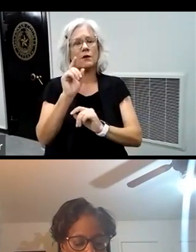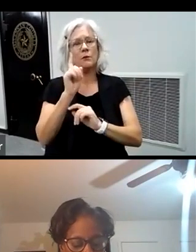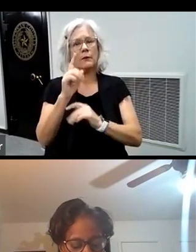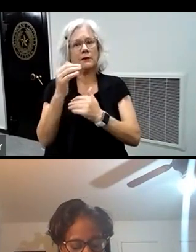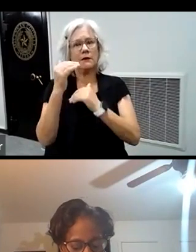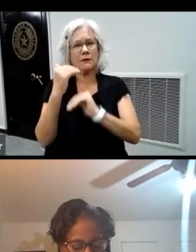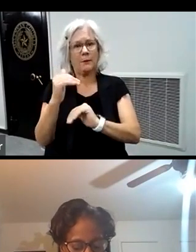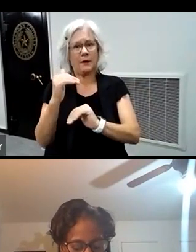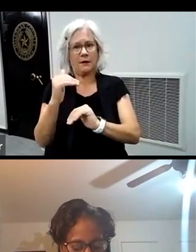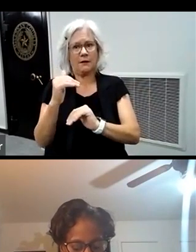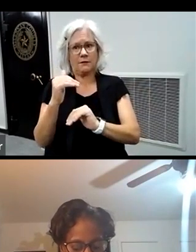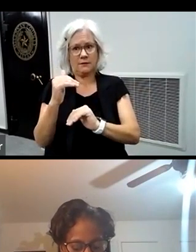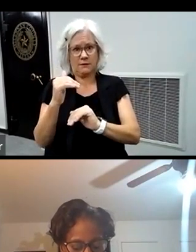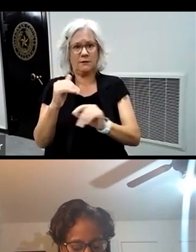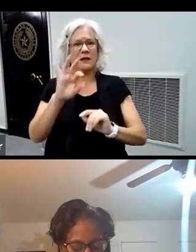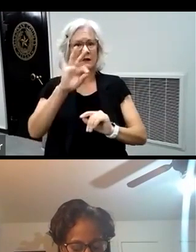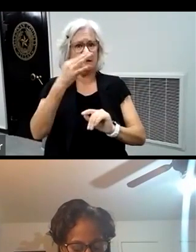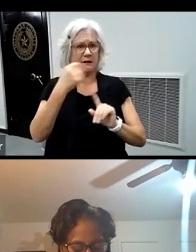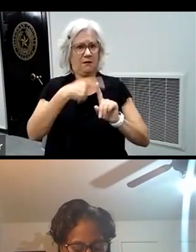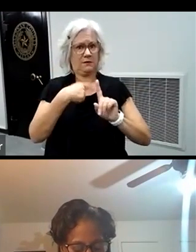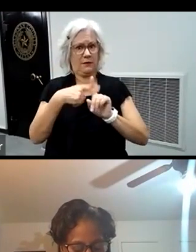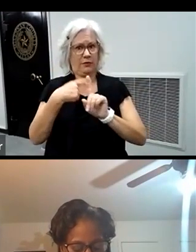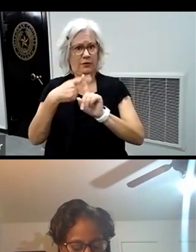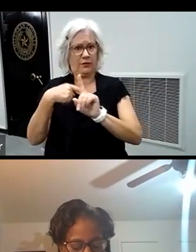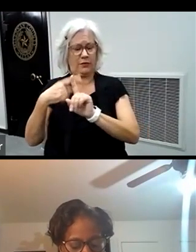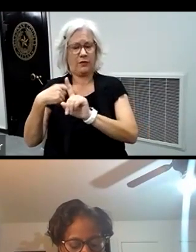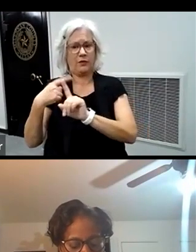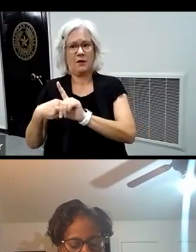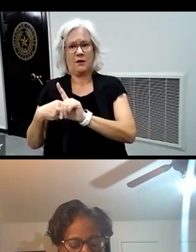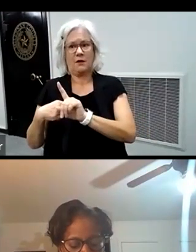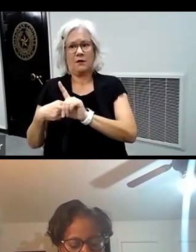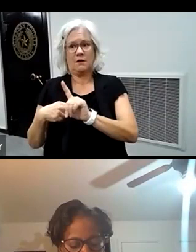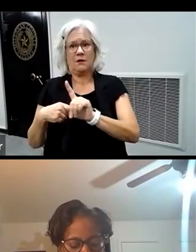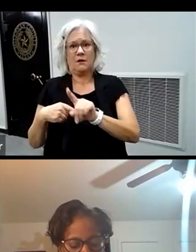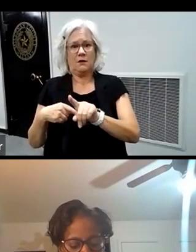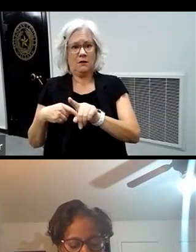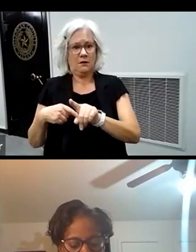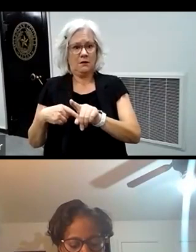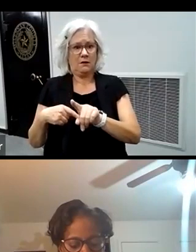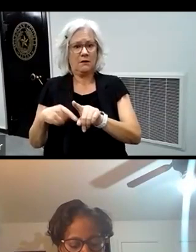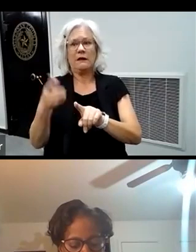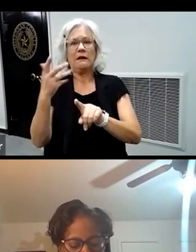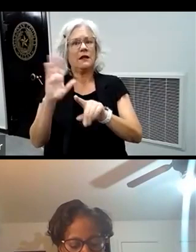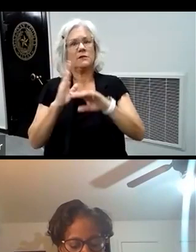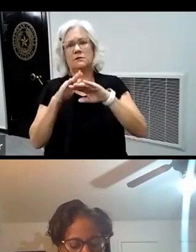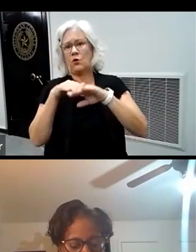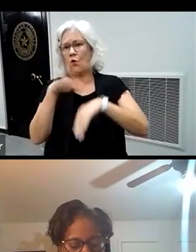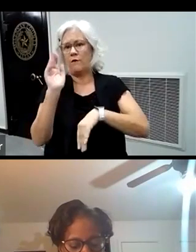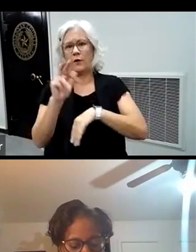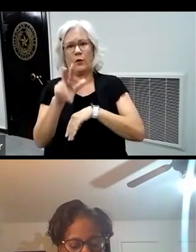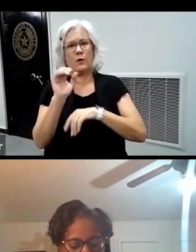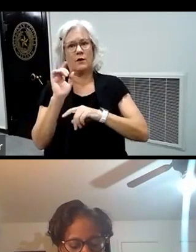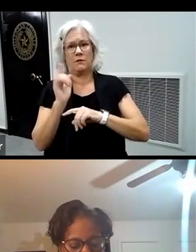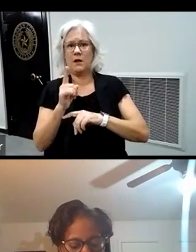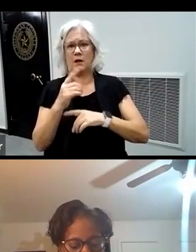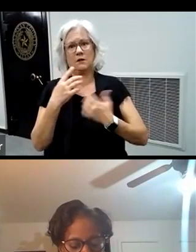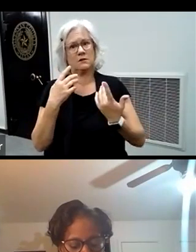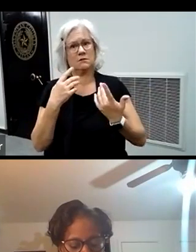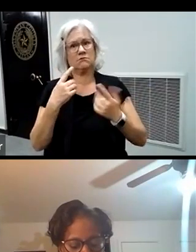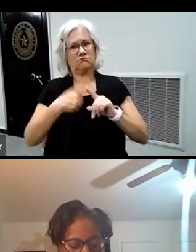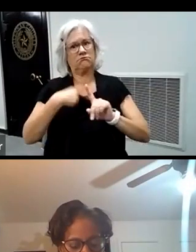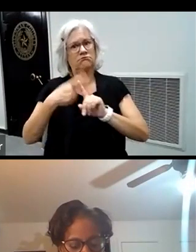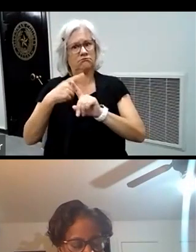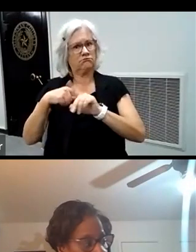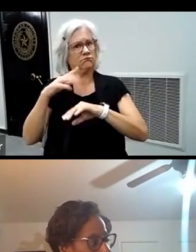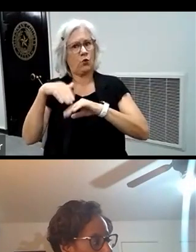at $59 a month. He's been exceeding the 300 minutes fairly regularly.